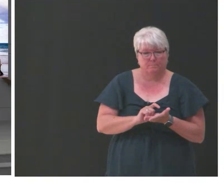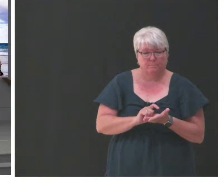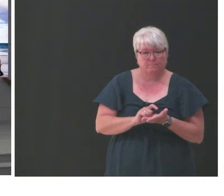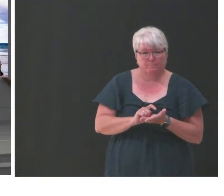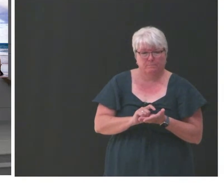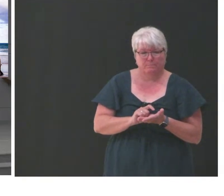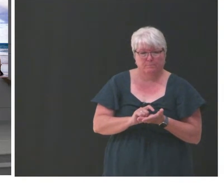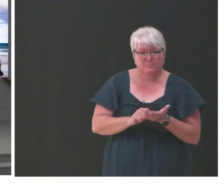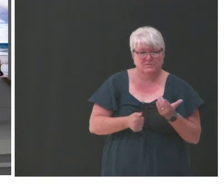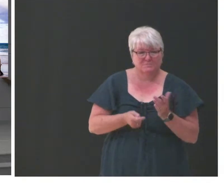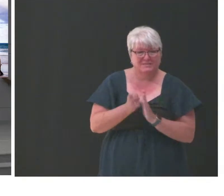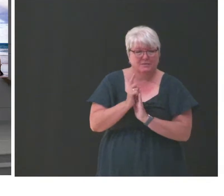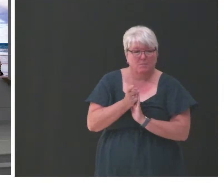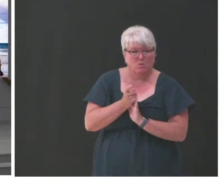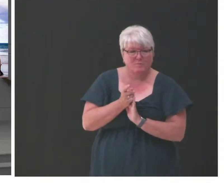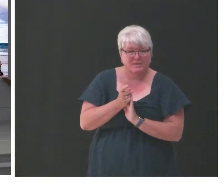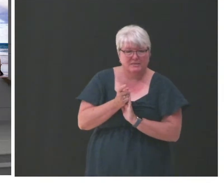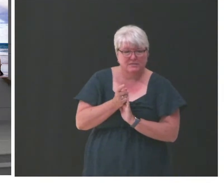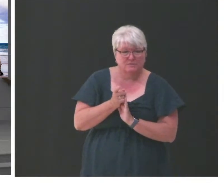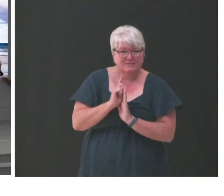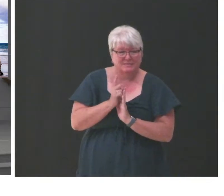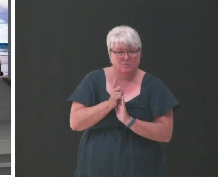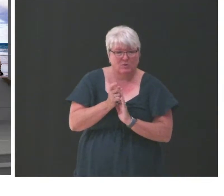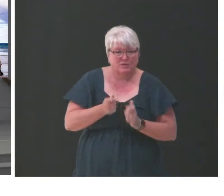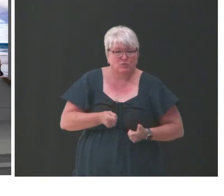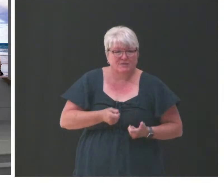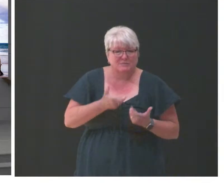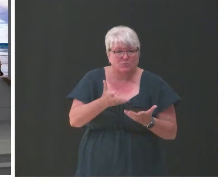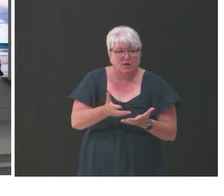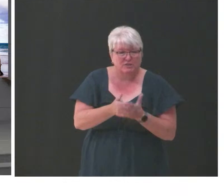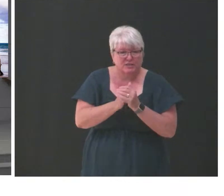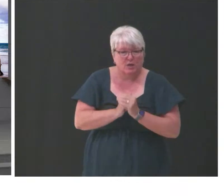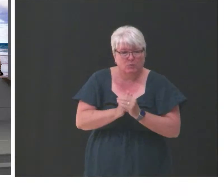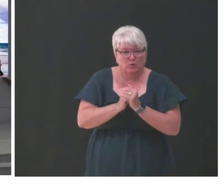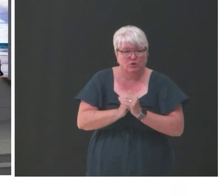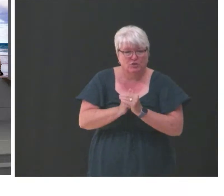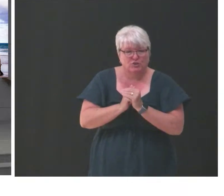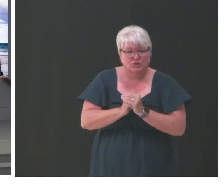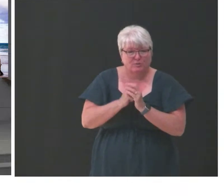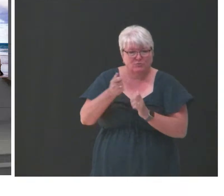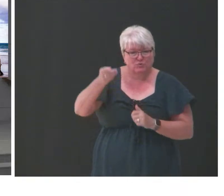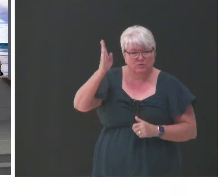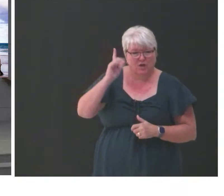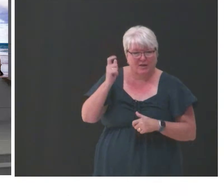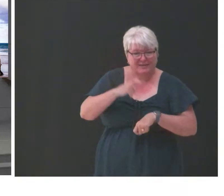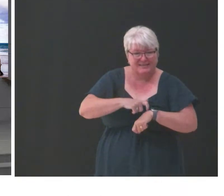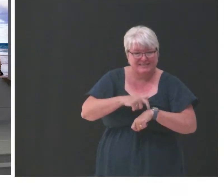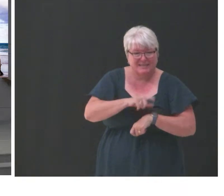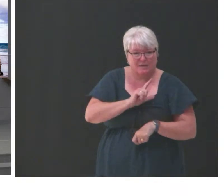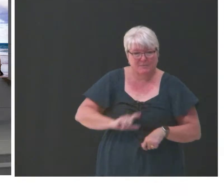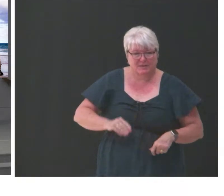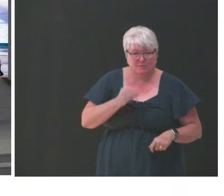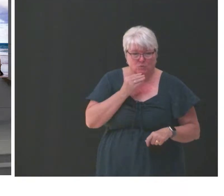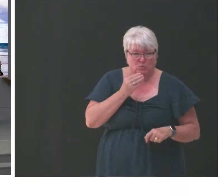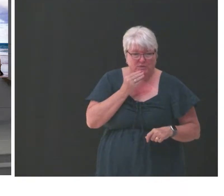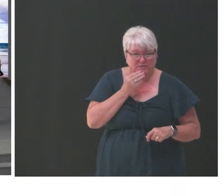We're going to spend just a moment letting you express that worship to God in this time of communion.